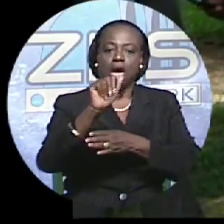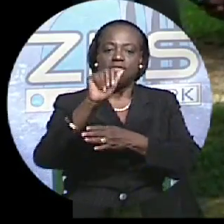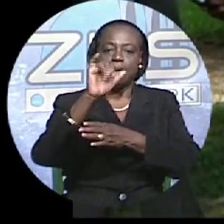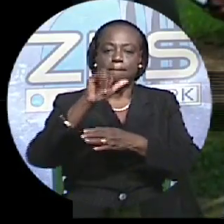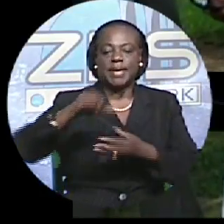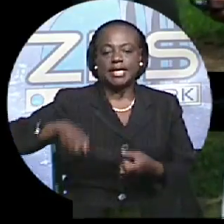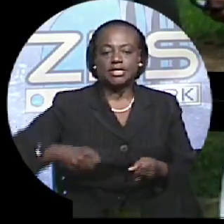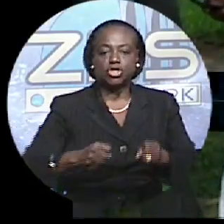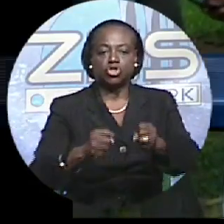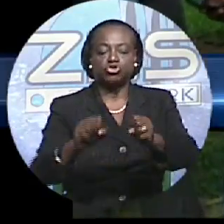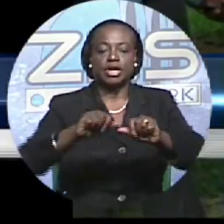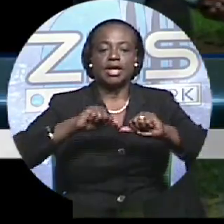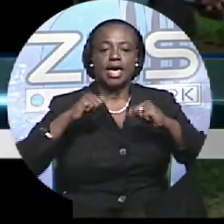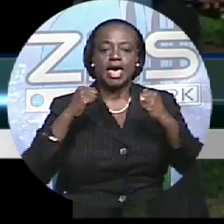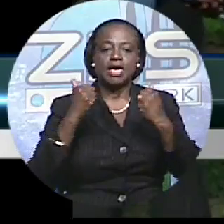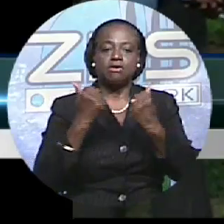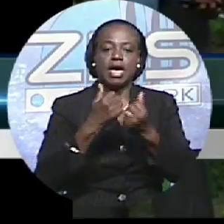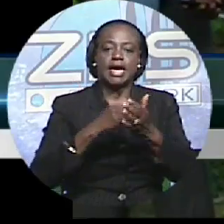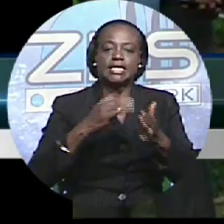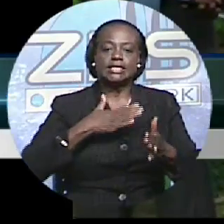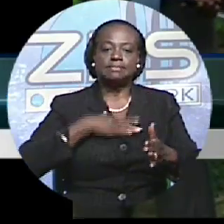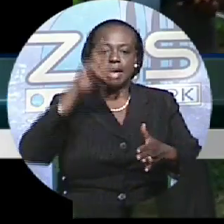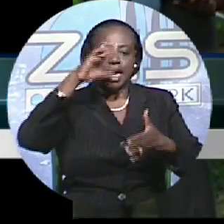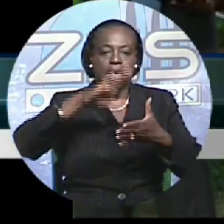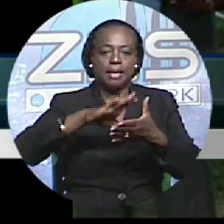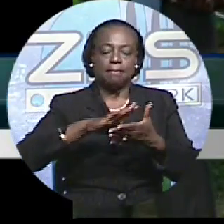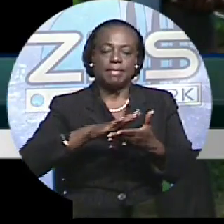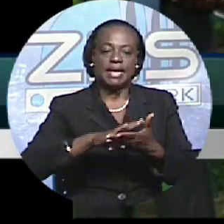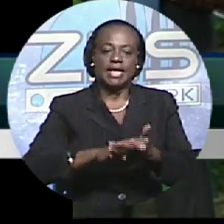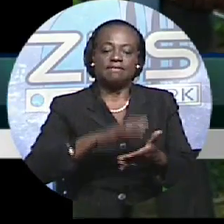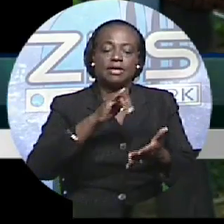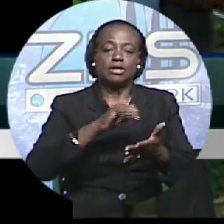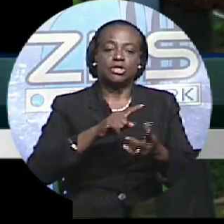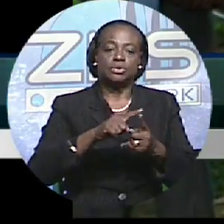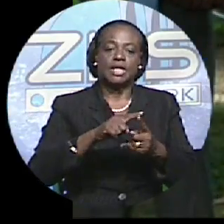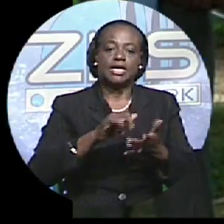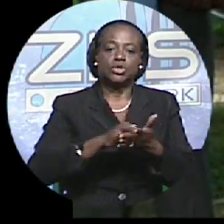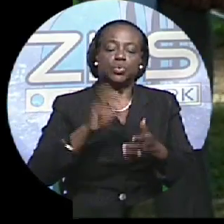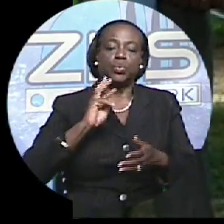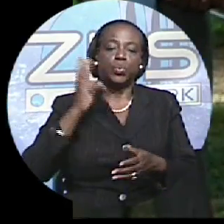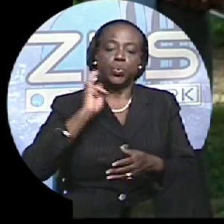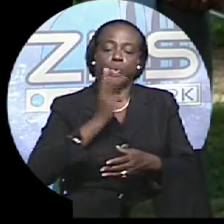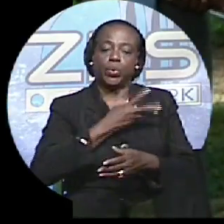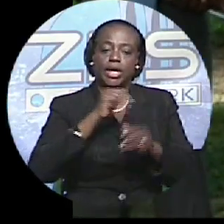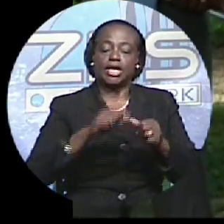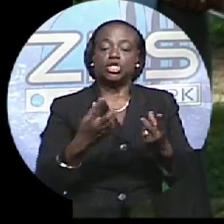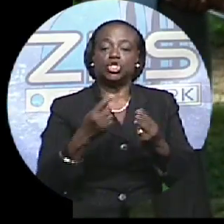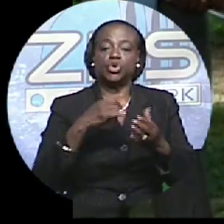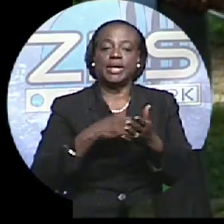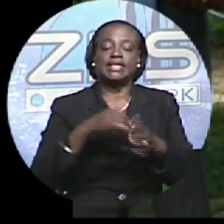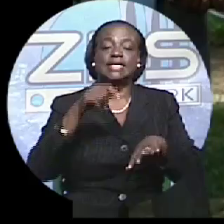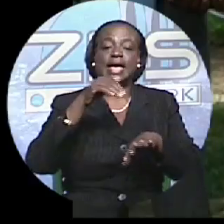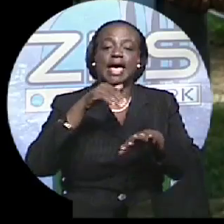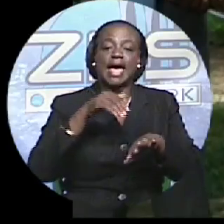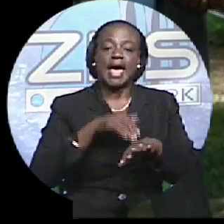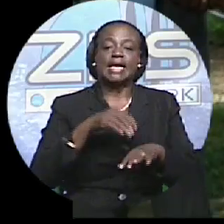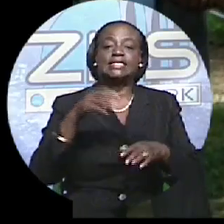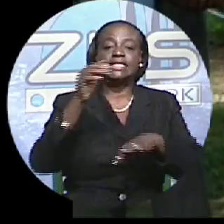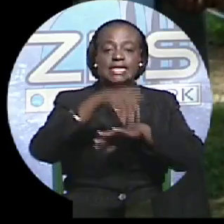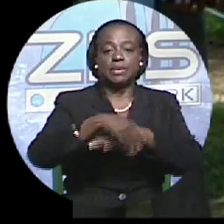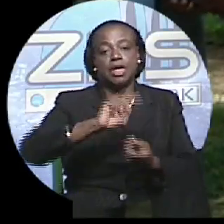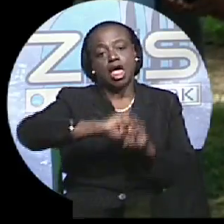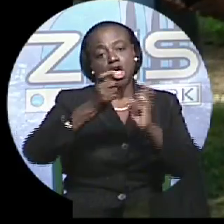belief, and of course the belief of our staff, is to do that at night. So we're looking at changing some of the wake